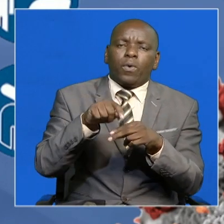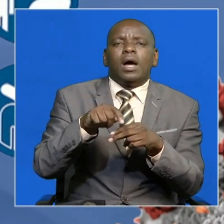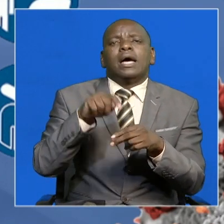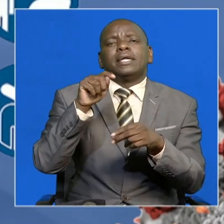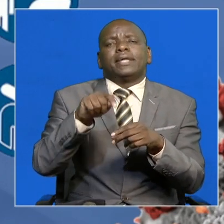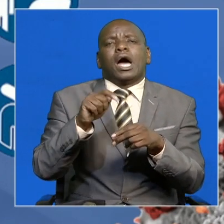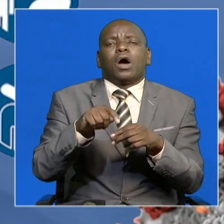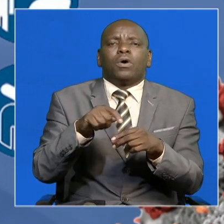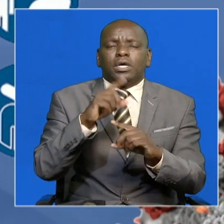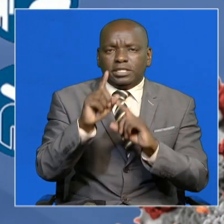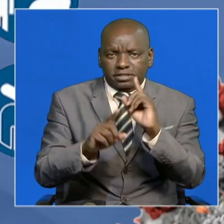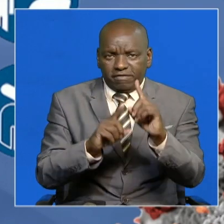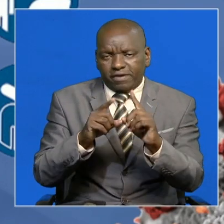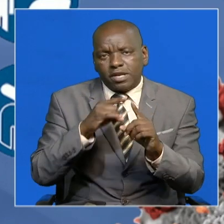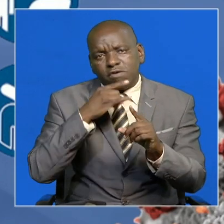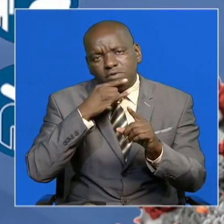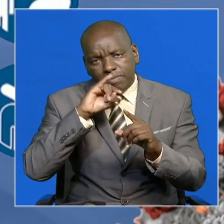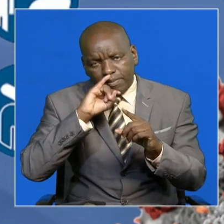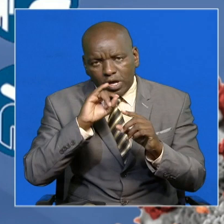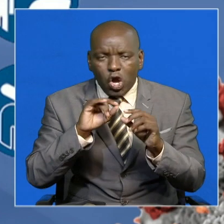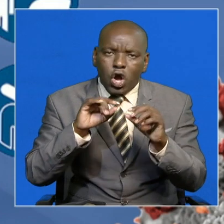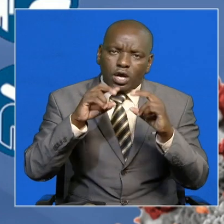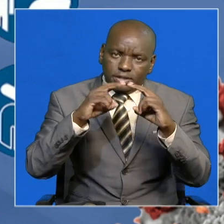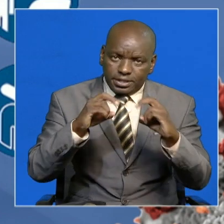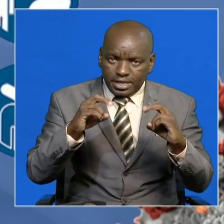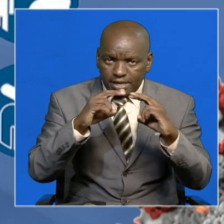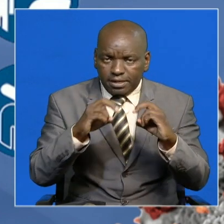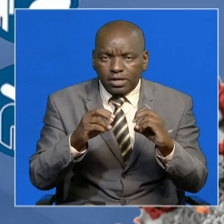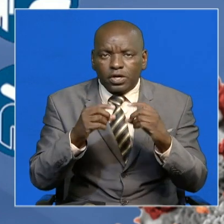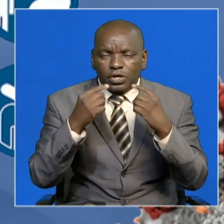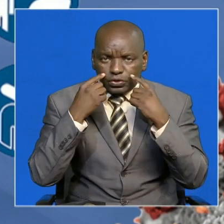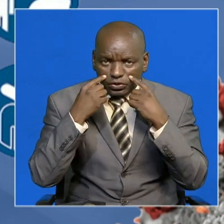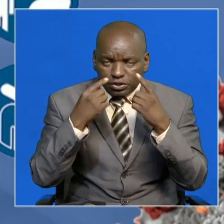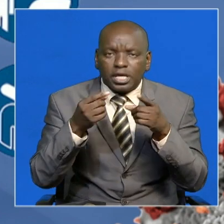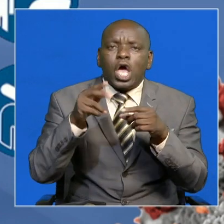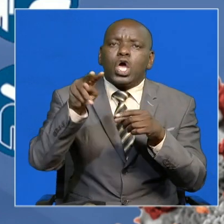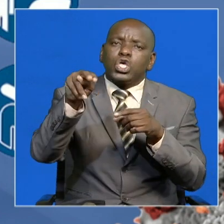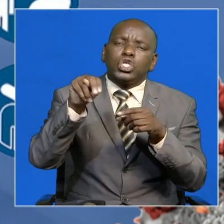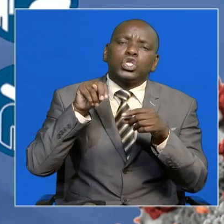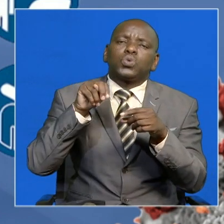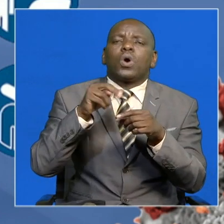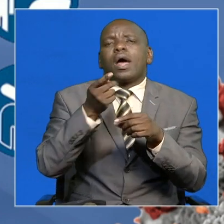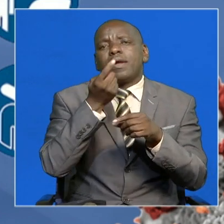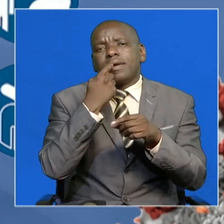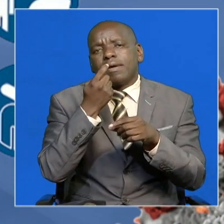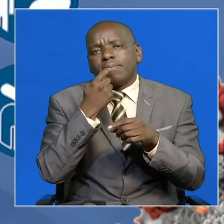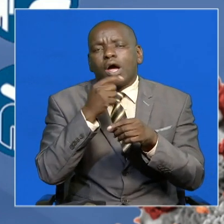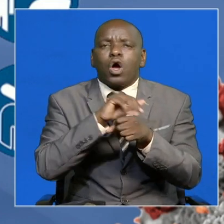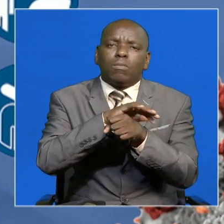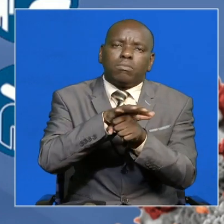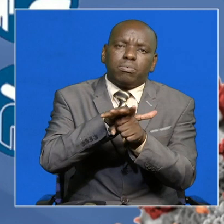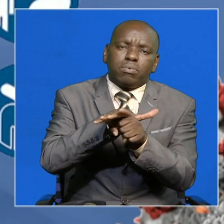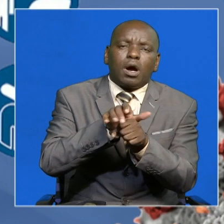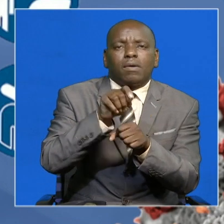meantime, several clinical trials to assess the effectiveness of a number of new medicines for COVID-19 are